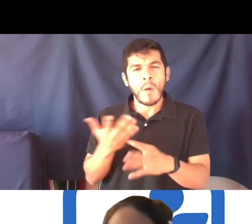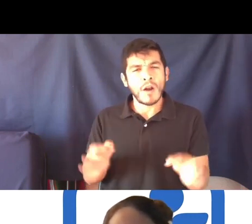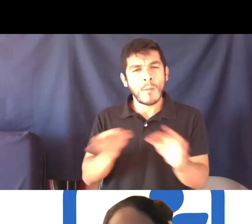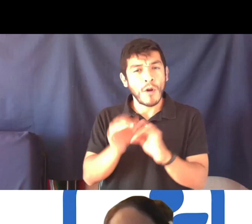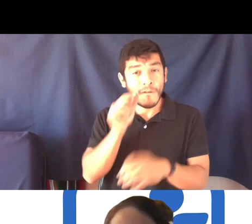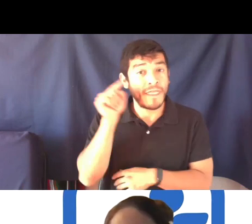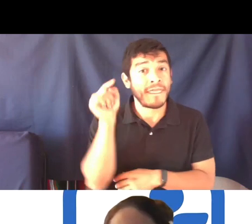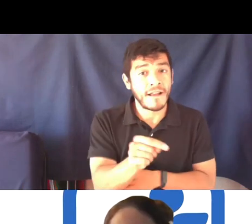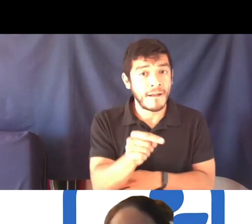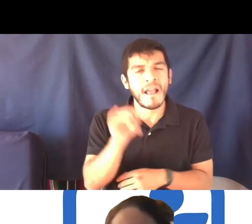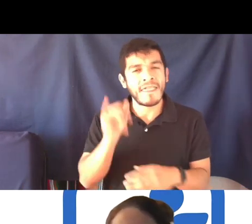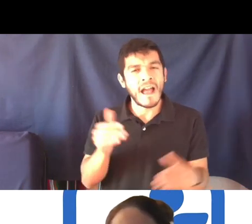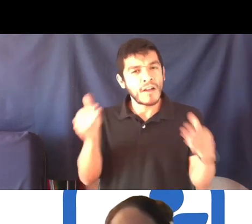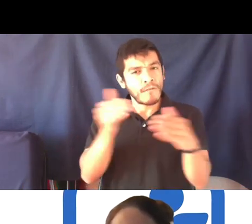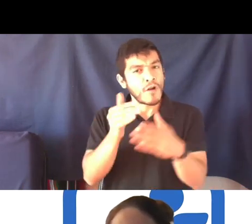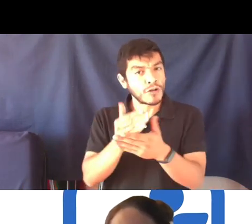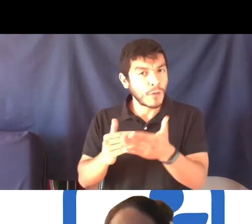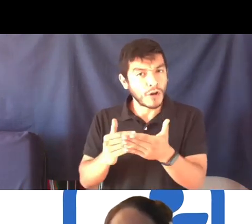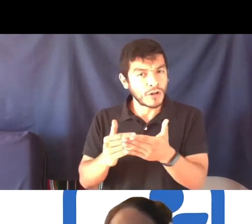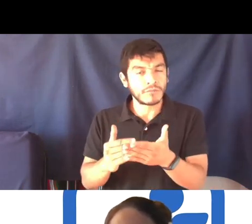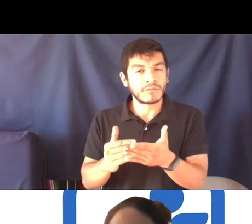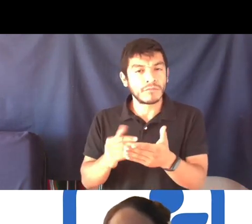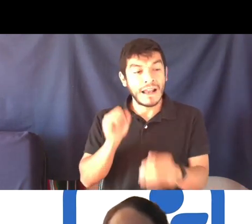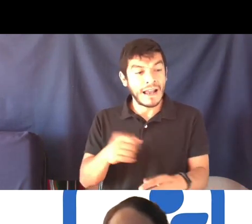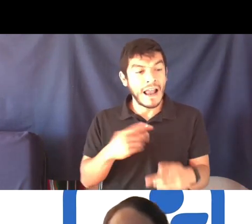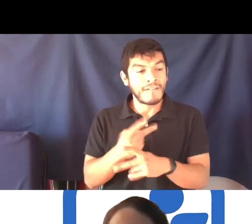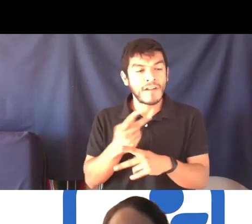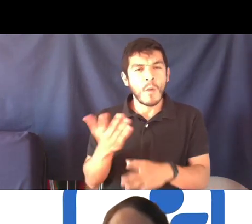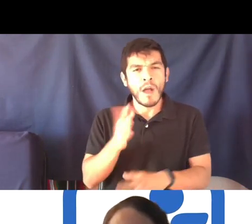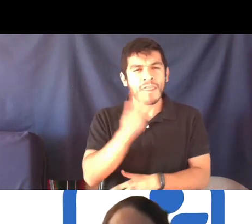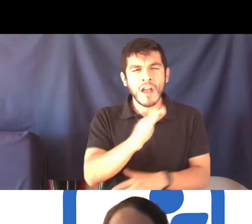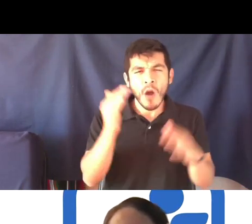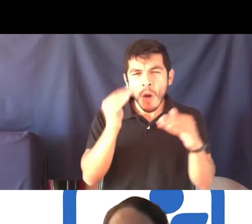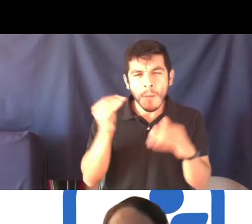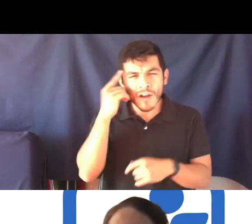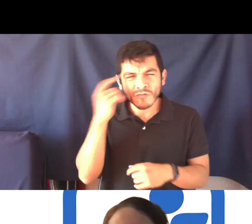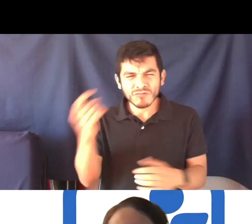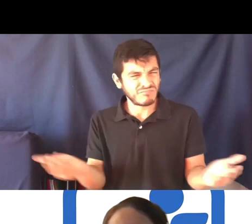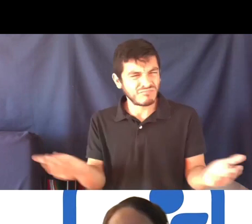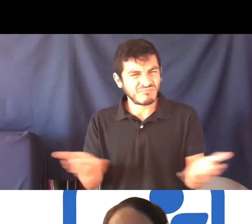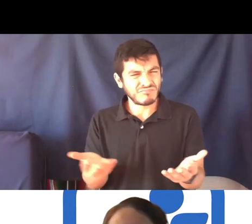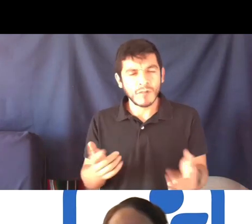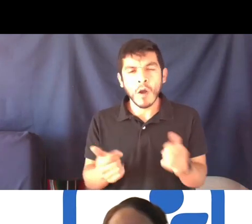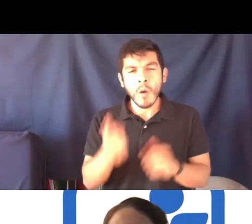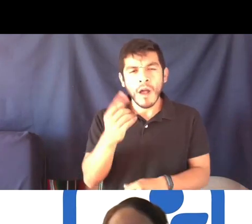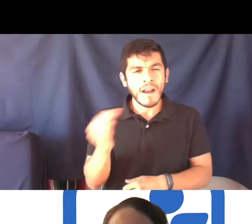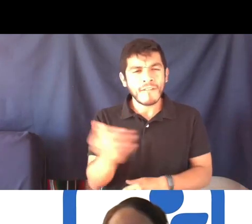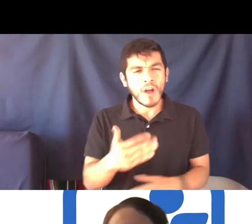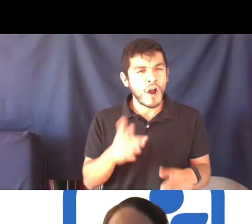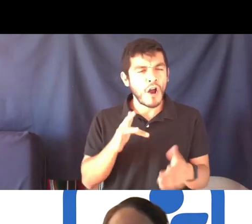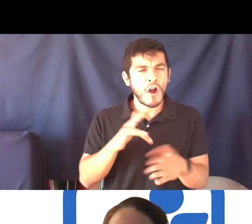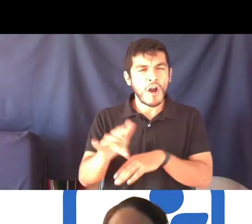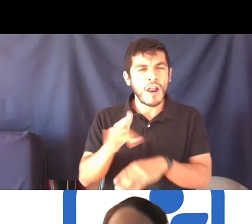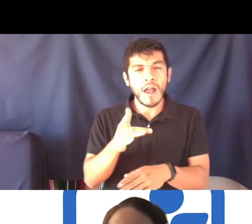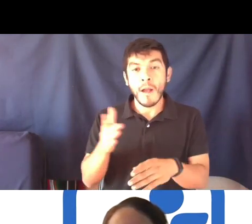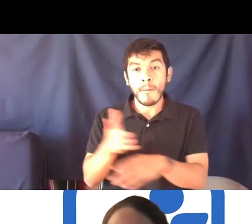focus part, right? Can I figure out what their hopes and dreams are, right? And one of our early partners in that work was Starbucks. And